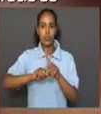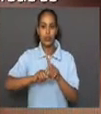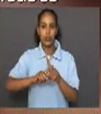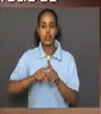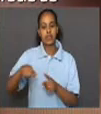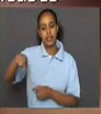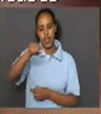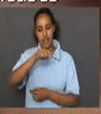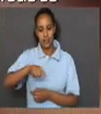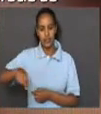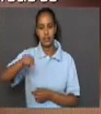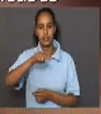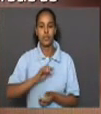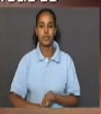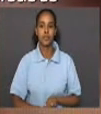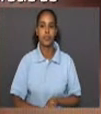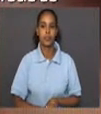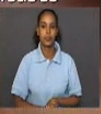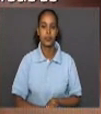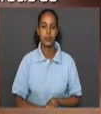the cycle.